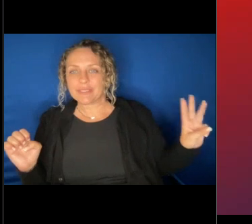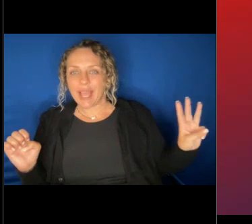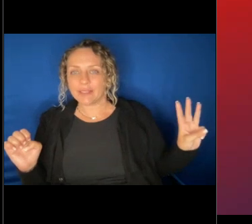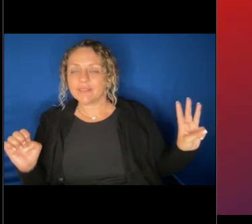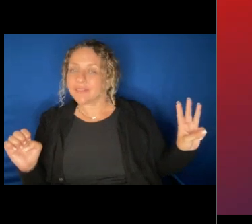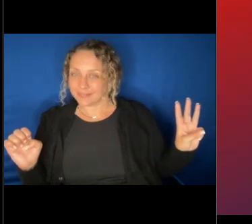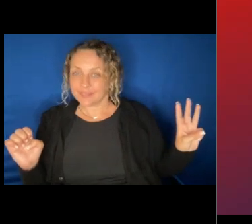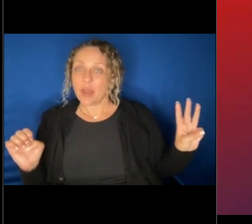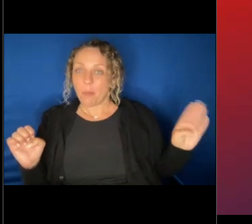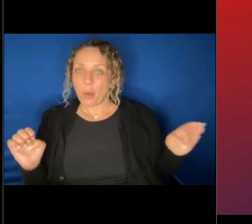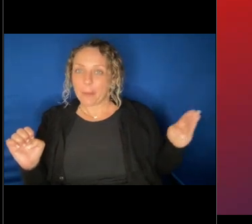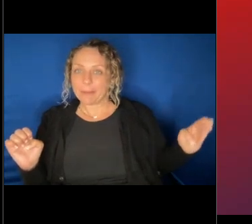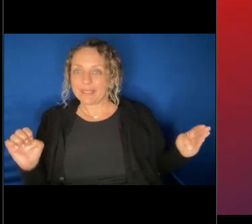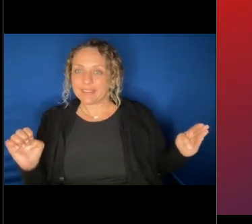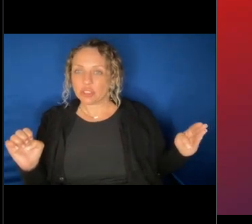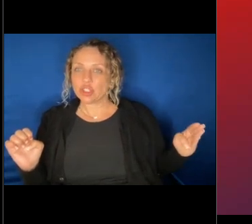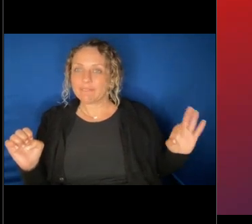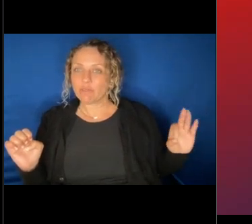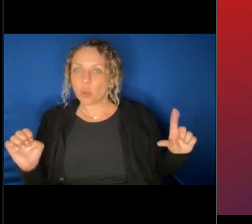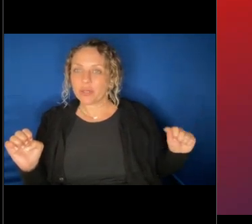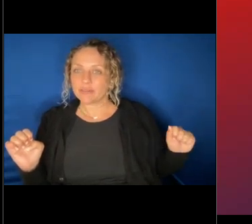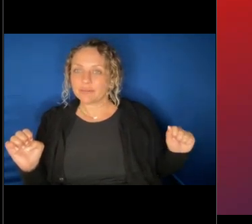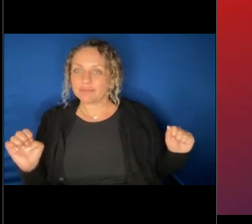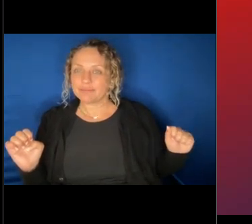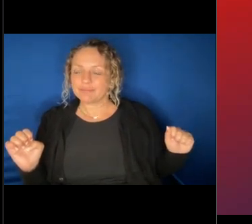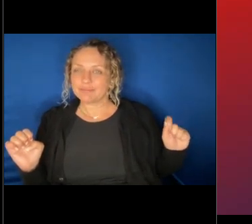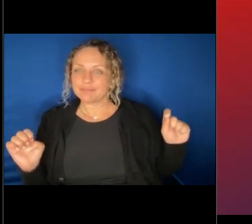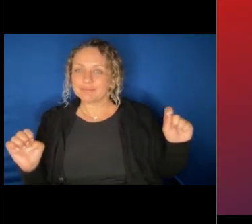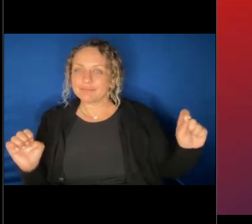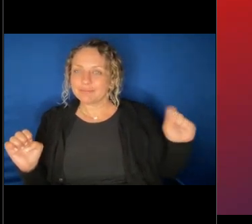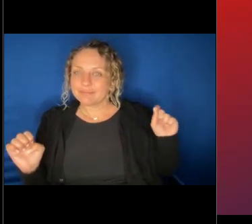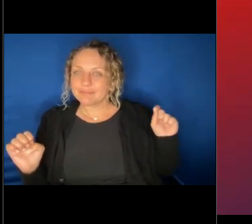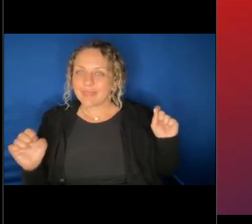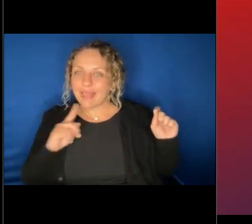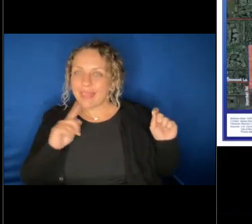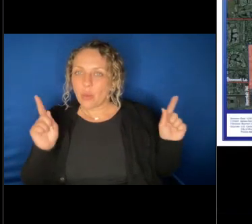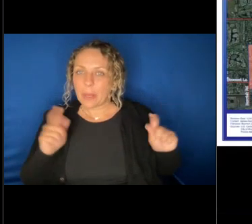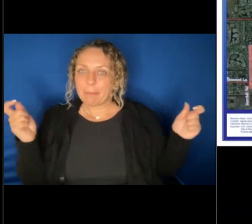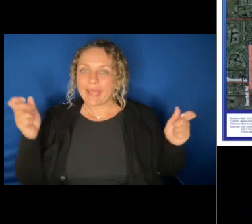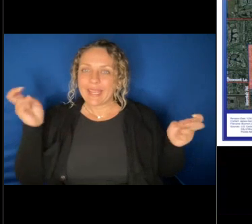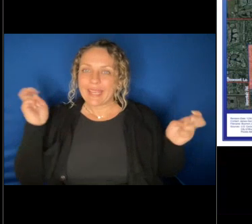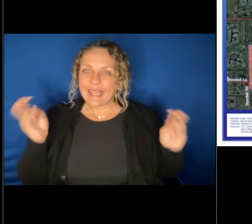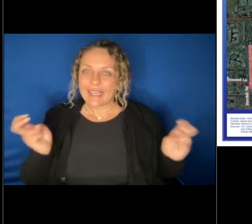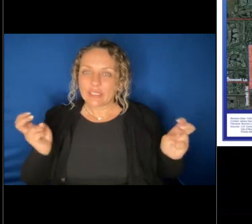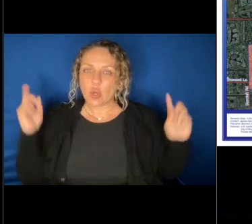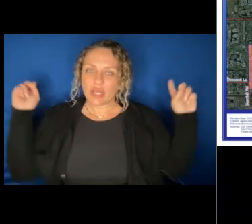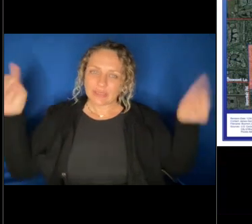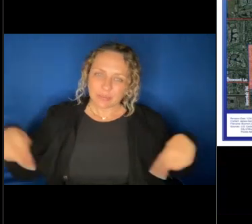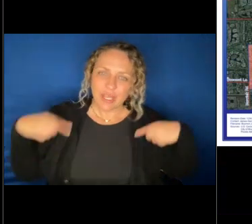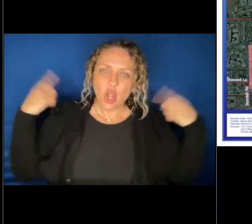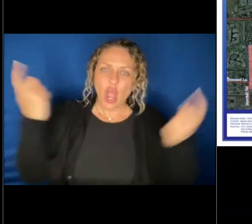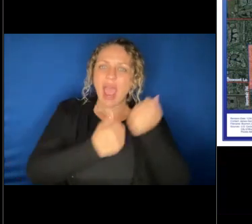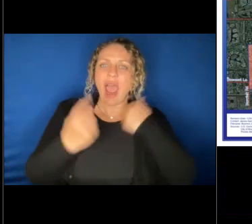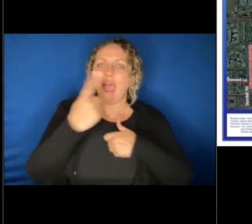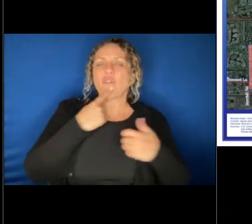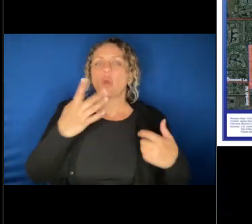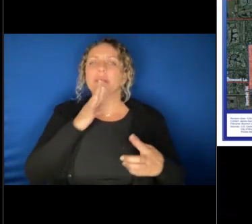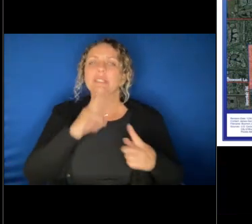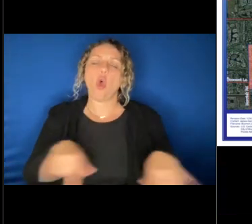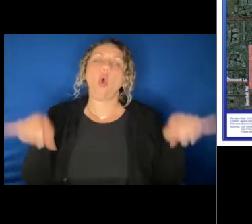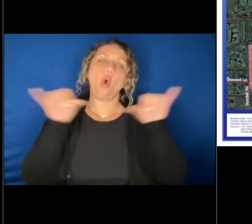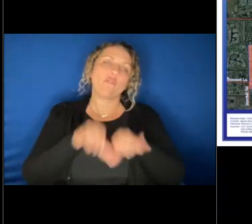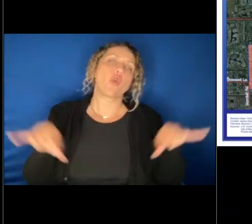side of Boynton Beach, Florida. And that is a big, big issue. And it's been going on and everybody's been saying it over